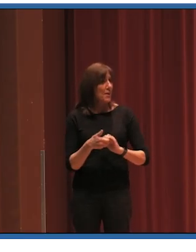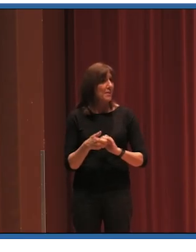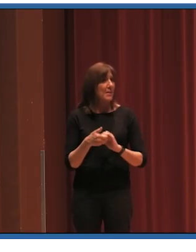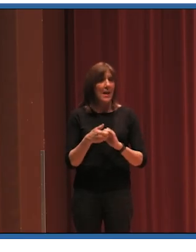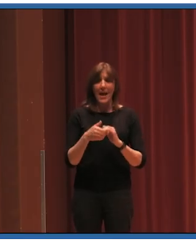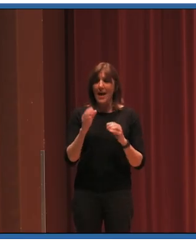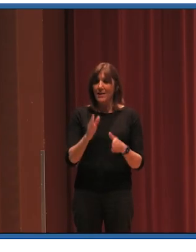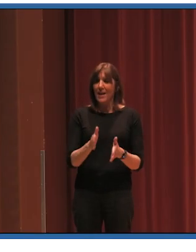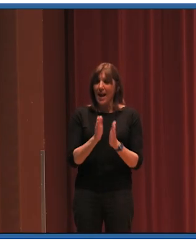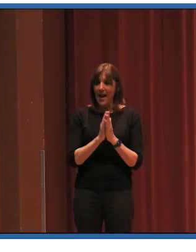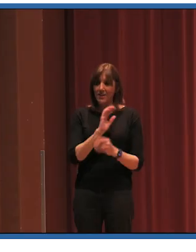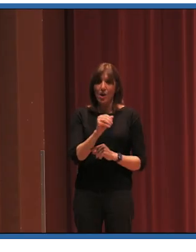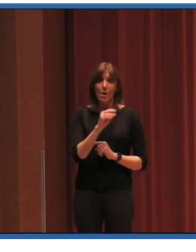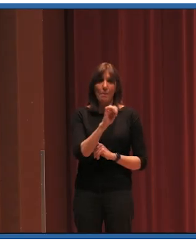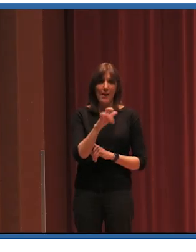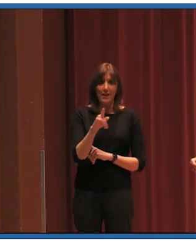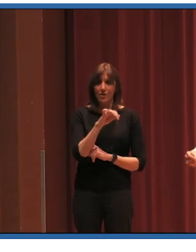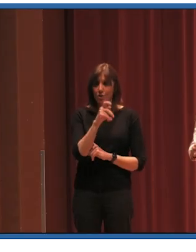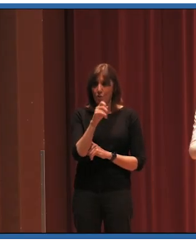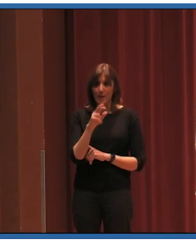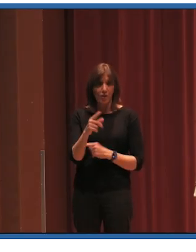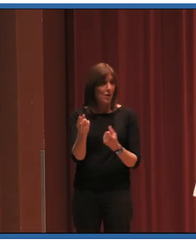Director, to come and kick us off.